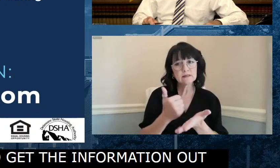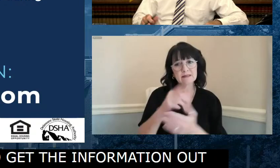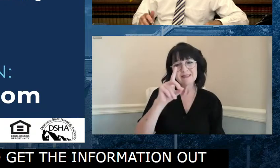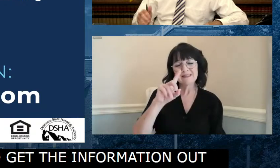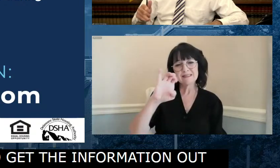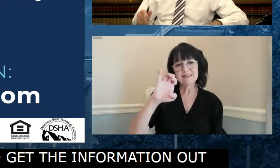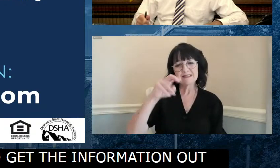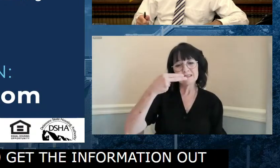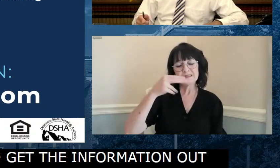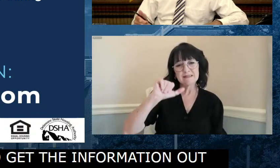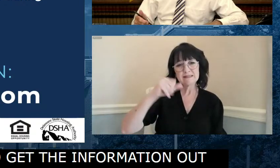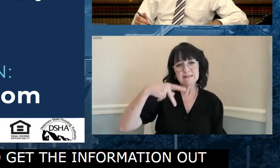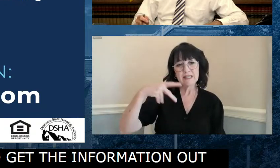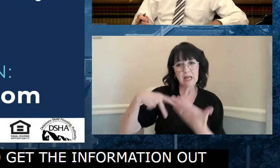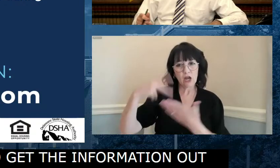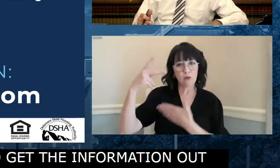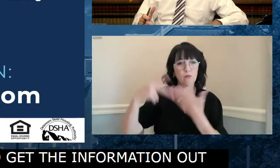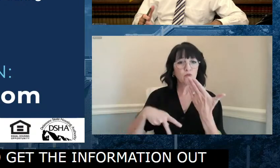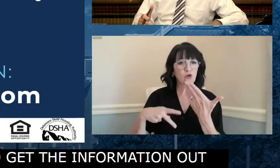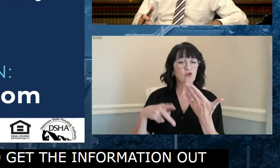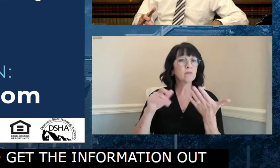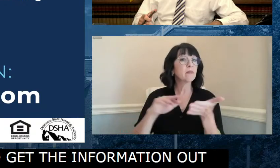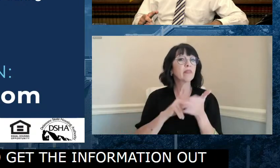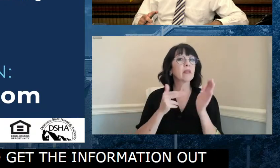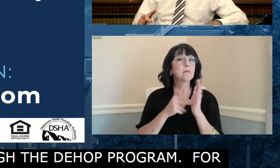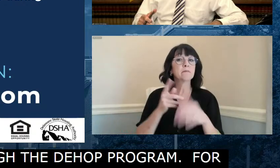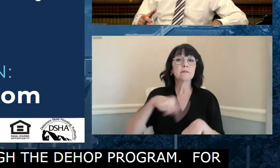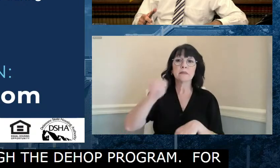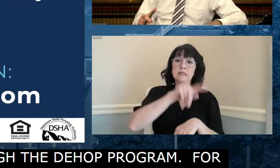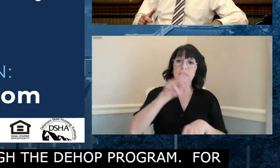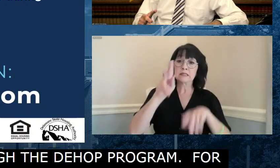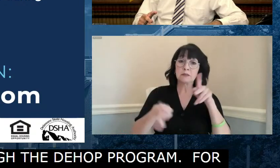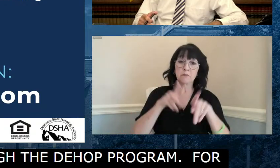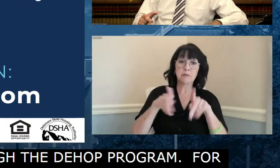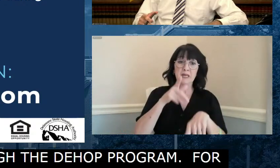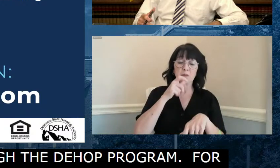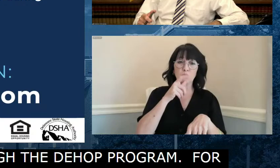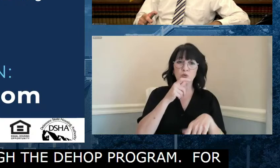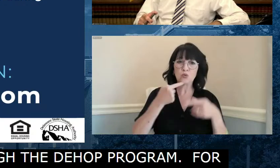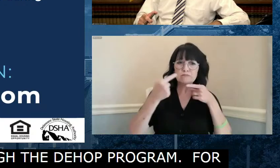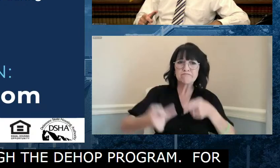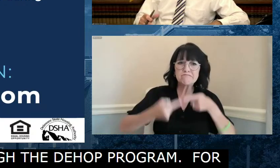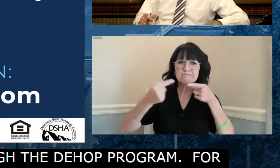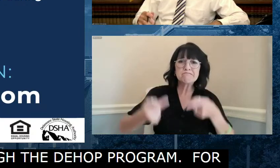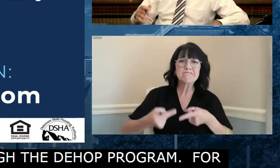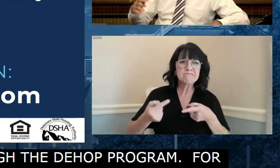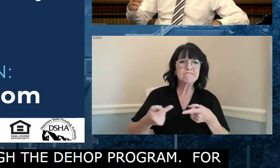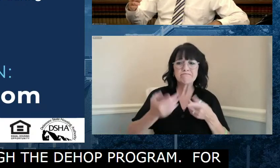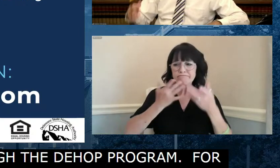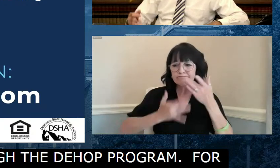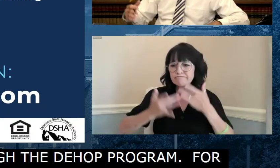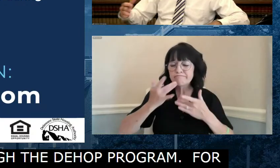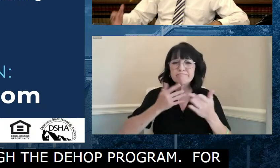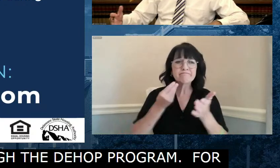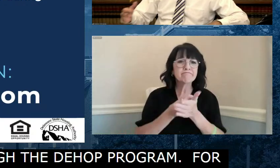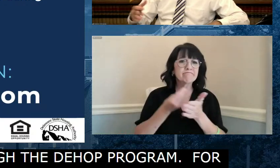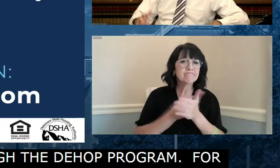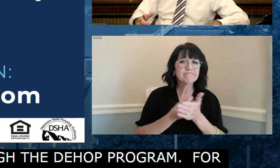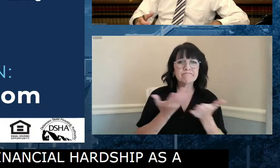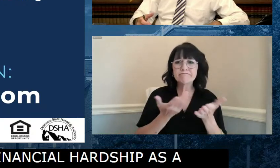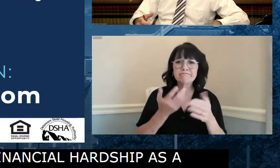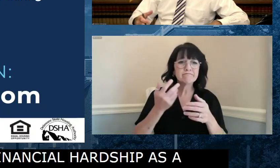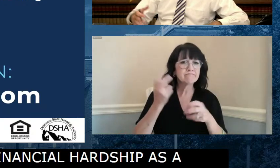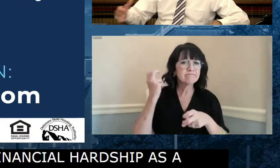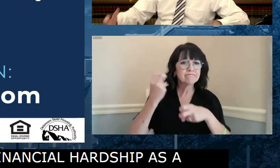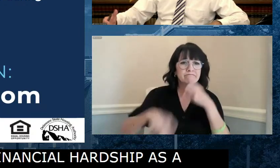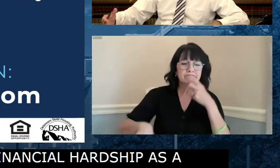for eligible renters experiencing a financial hardship as a result of COVID-19. Payments are made through